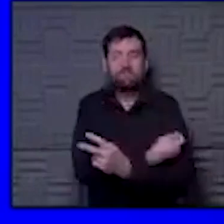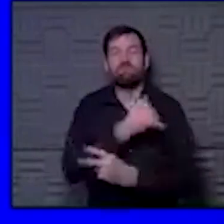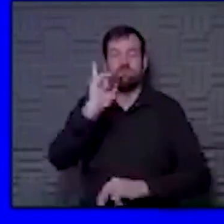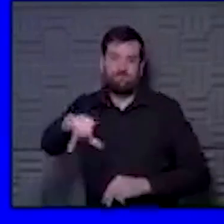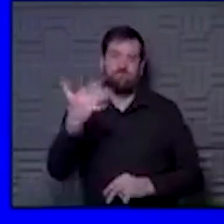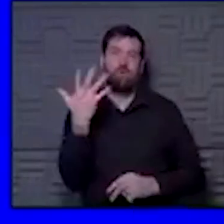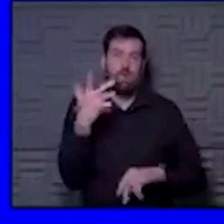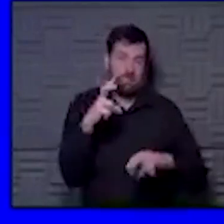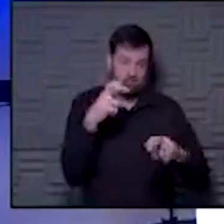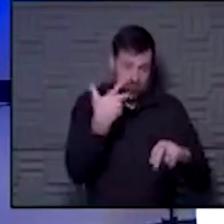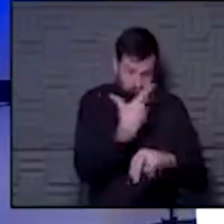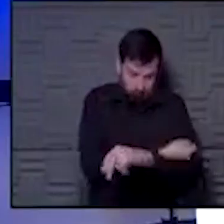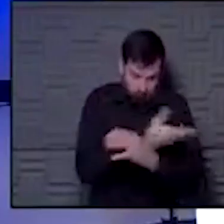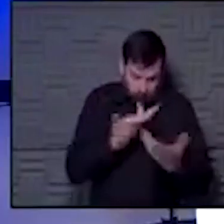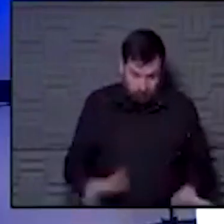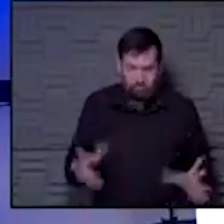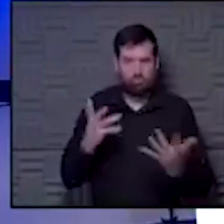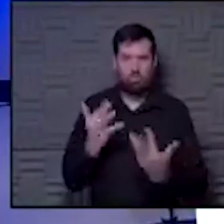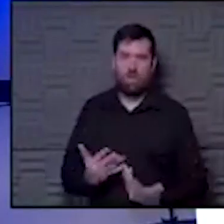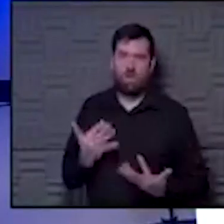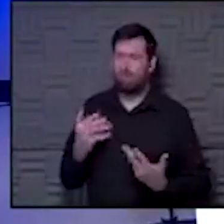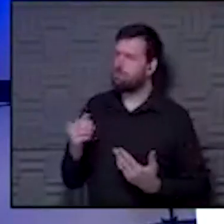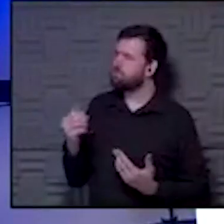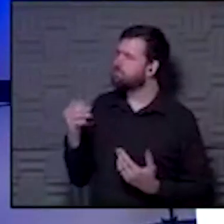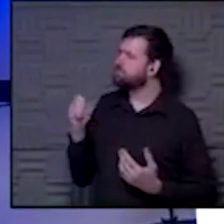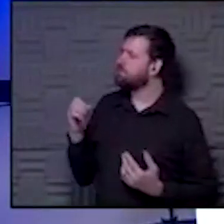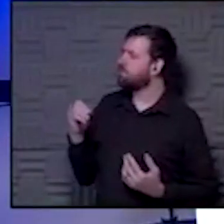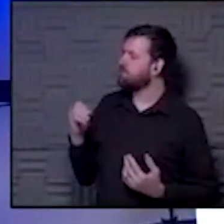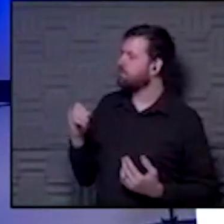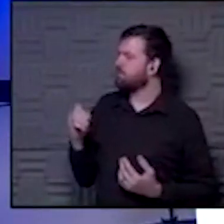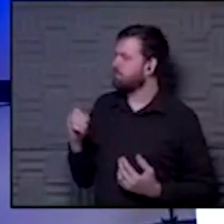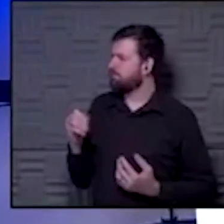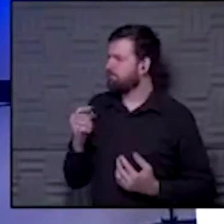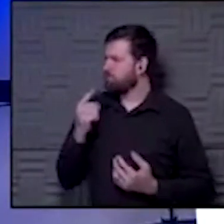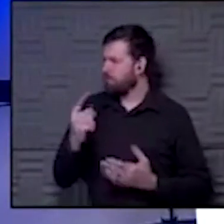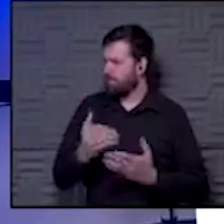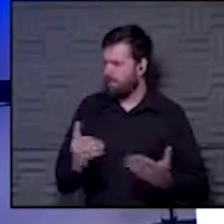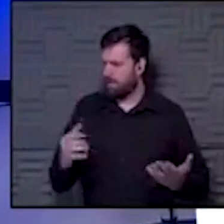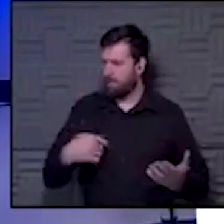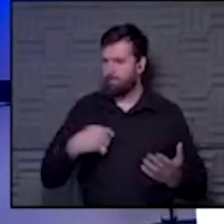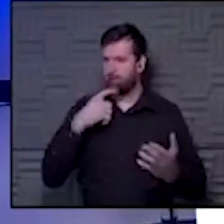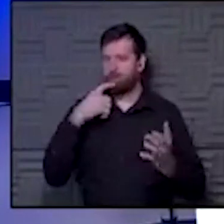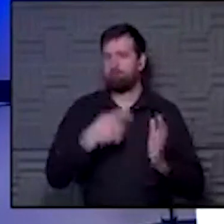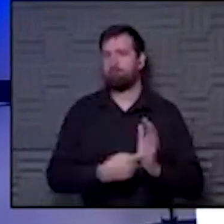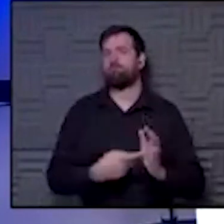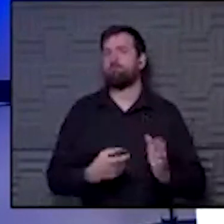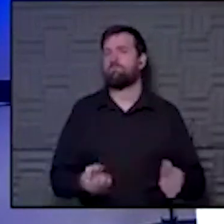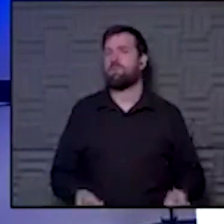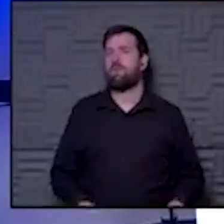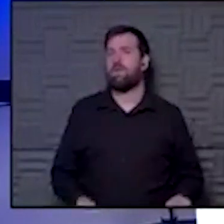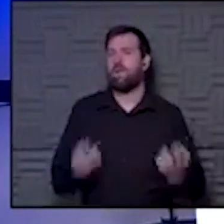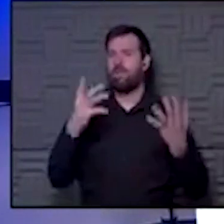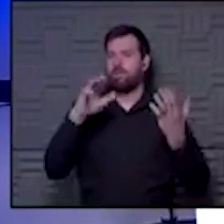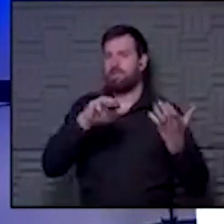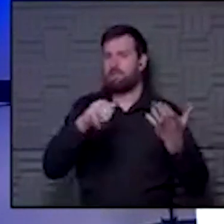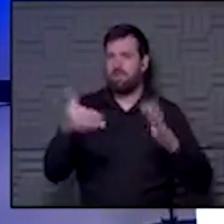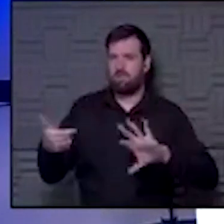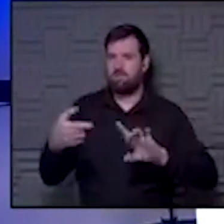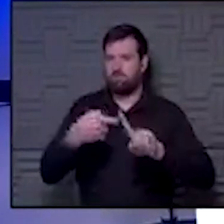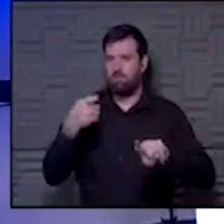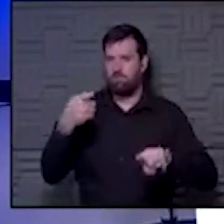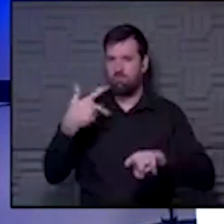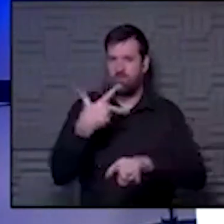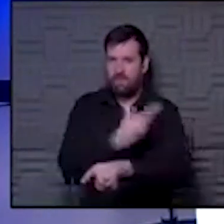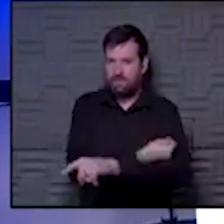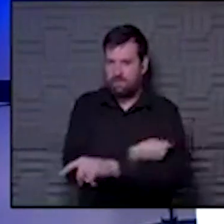after vaccination. So, Hawk, one of the things that I'm struck by, how many deaths have there been so far from the coronavirus